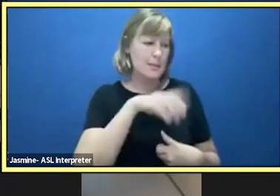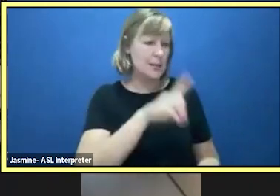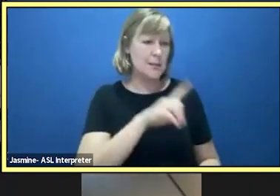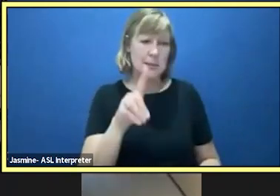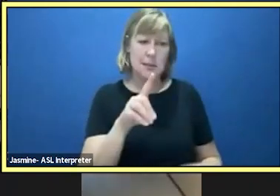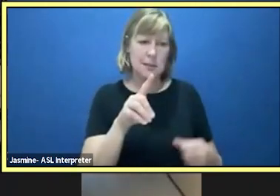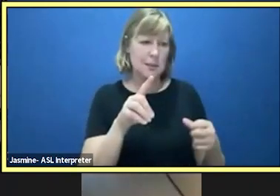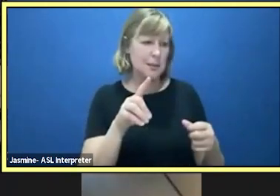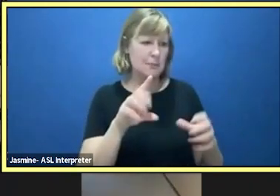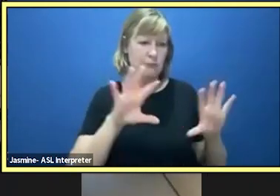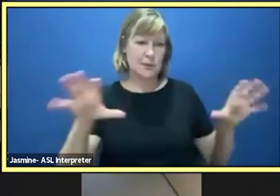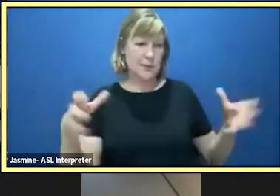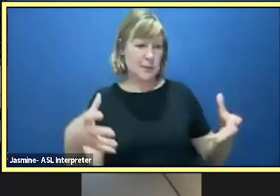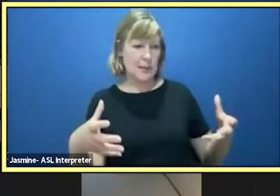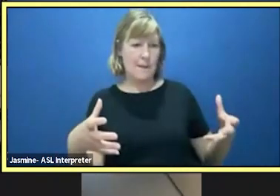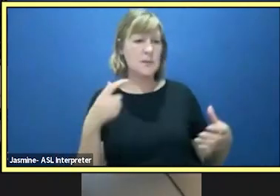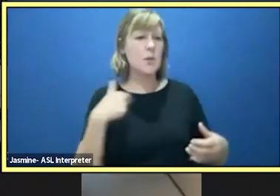where else those services could be found.